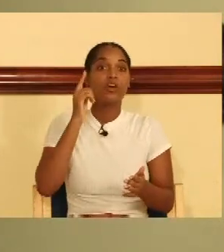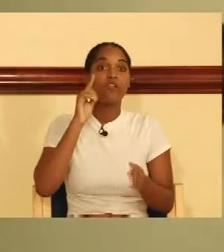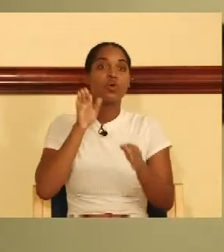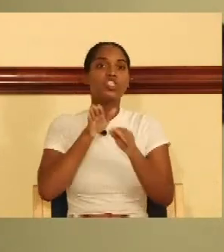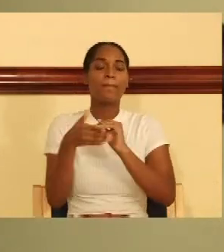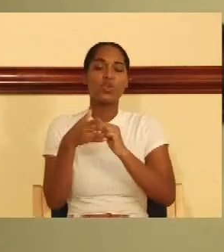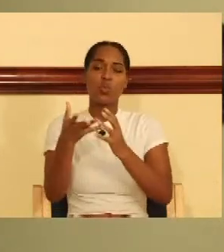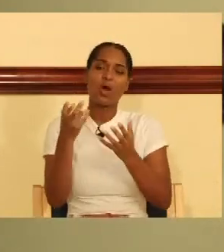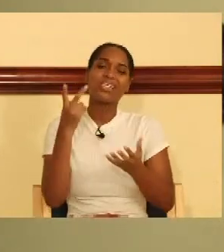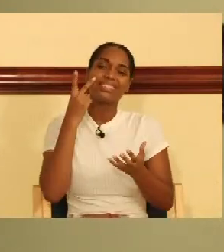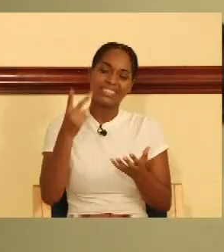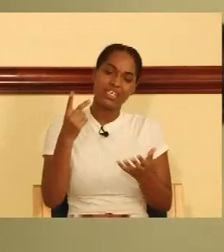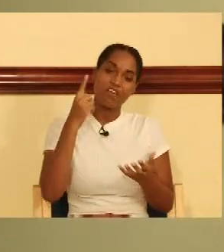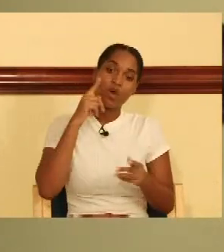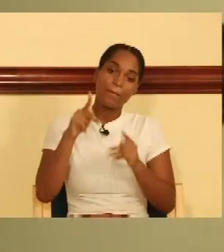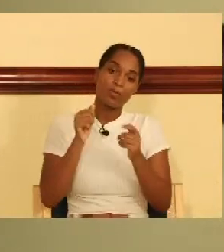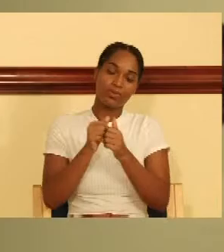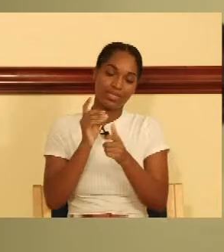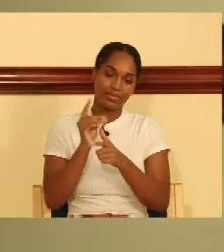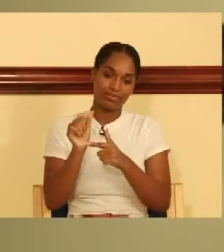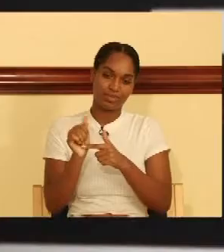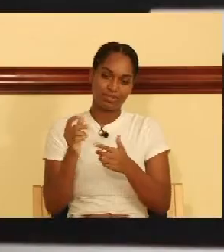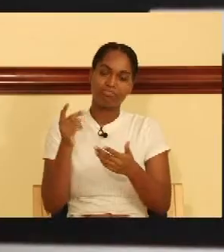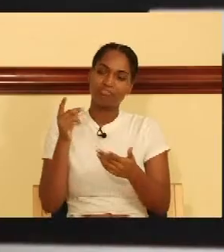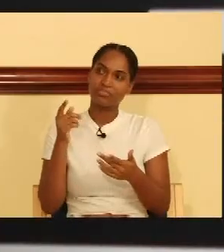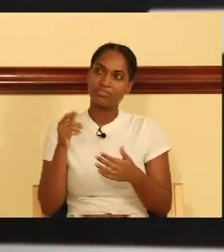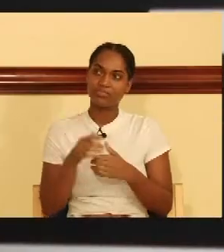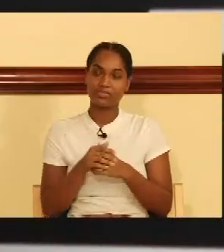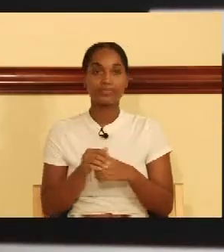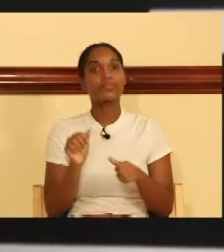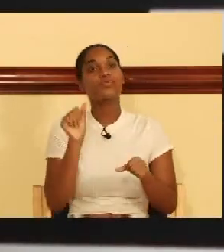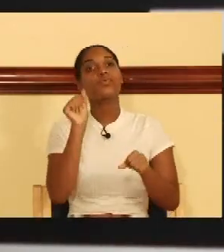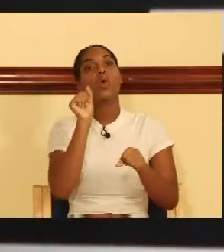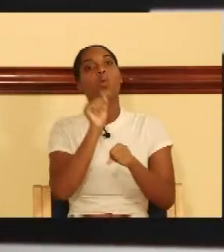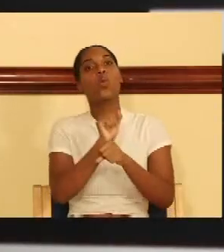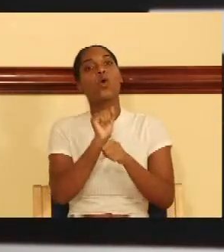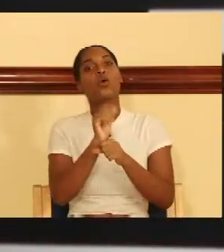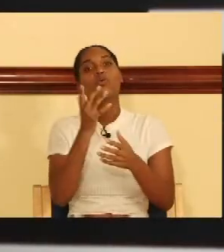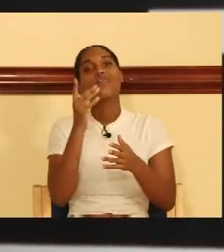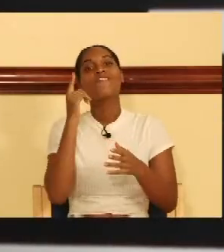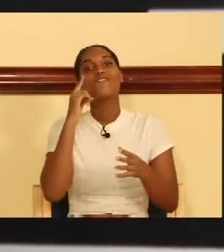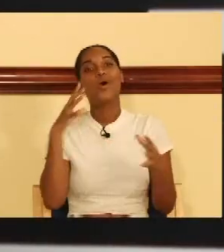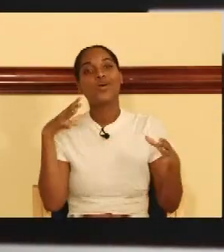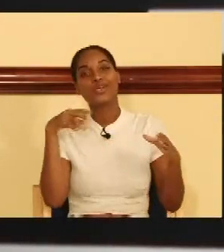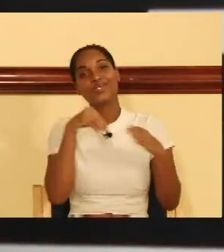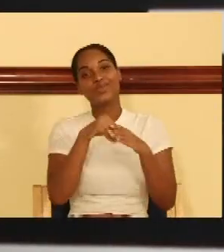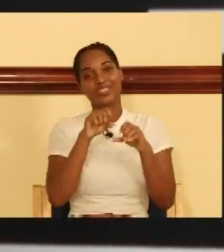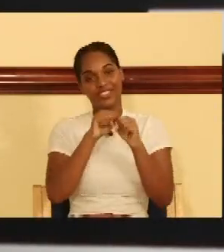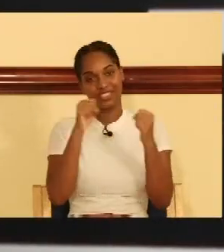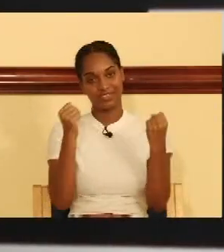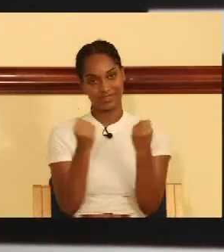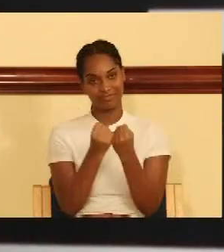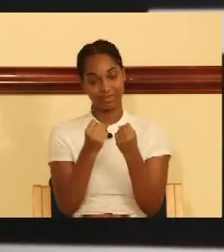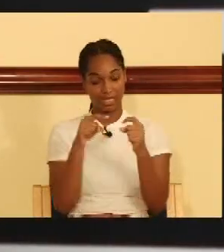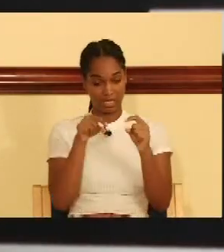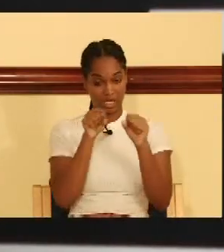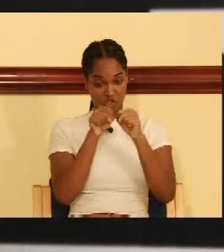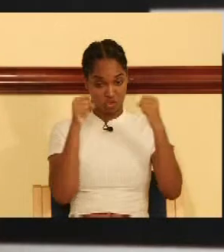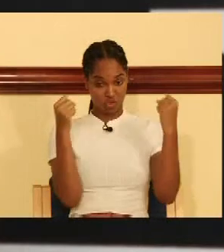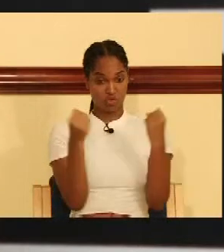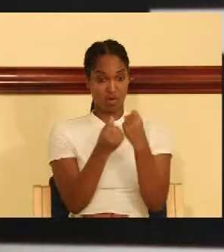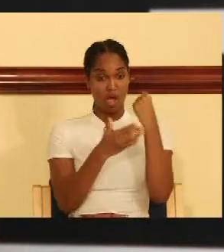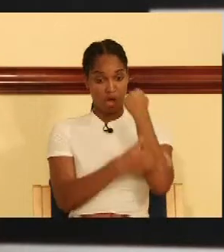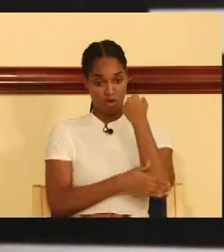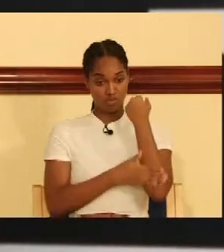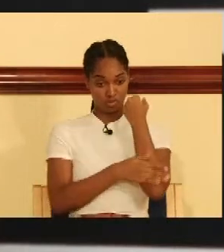see for persons with disabilities? Working towards an inclusive society, and a society where persons